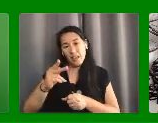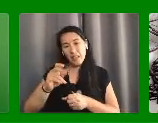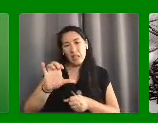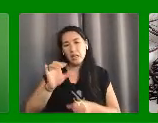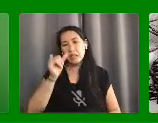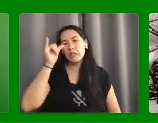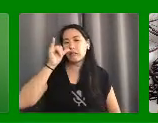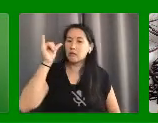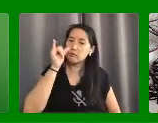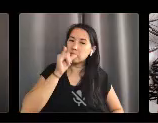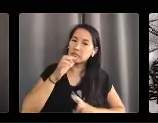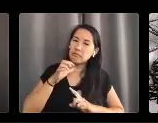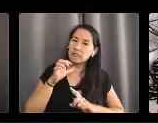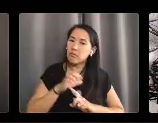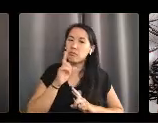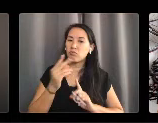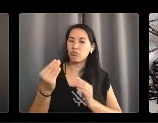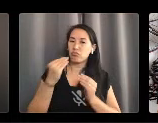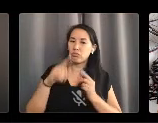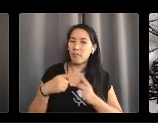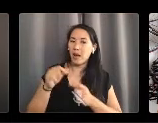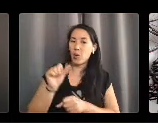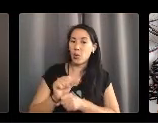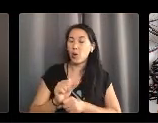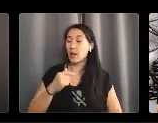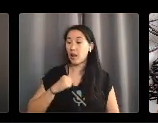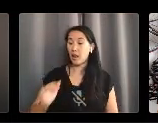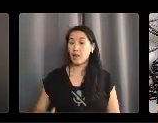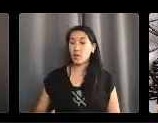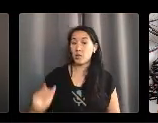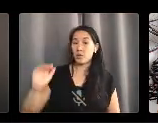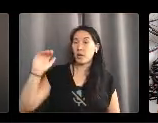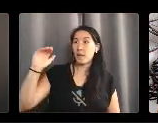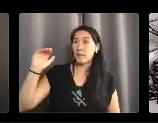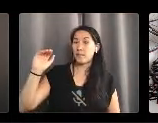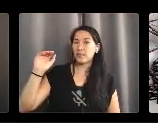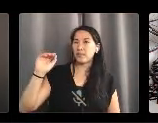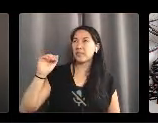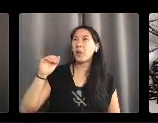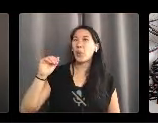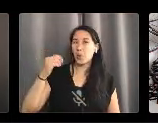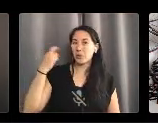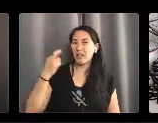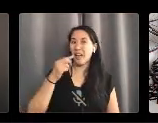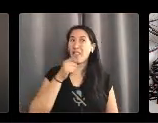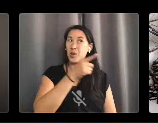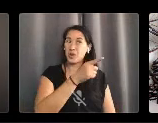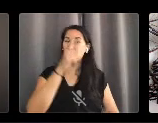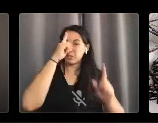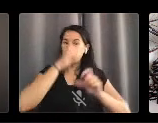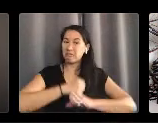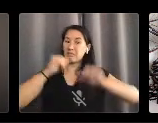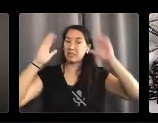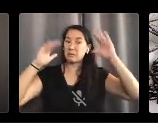work. And as I grew older, I realized the expectations were really high, not because of any pressures